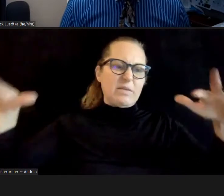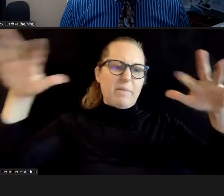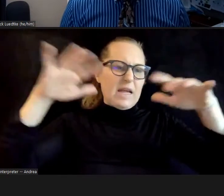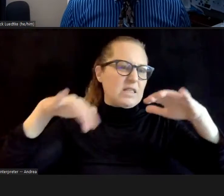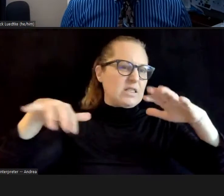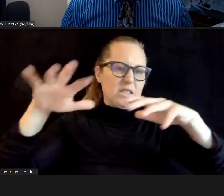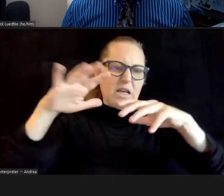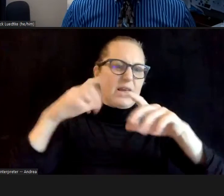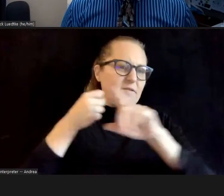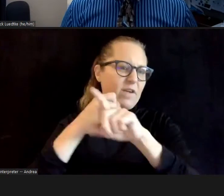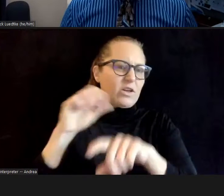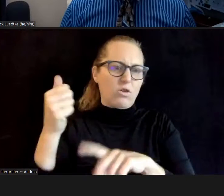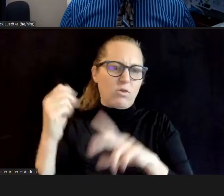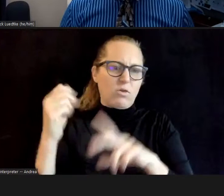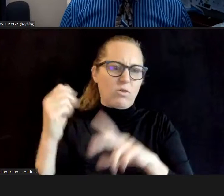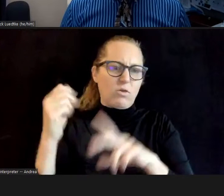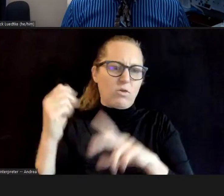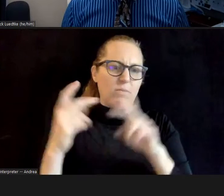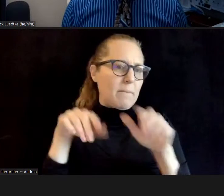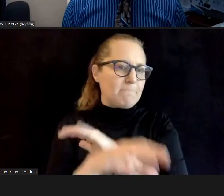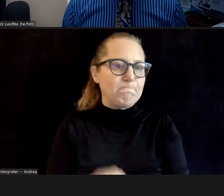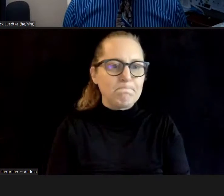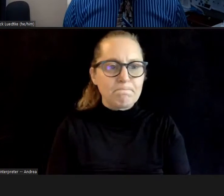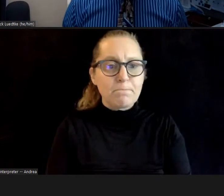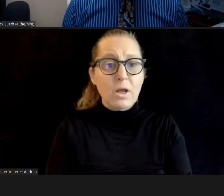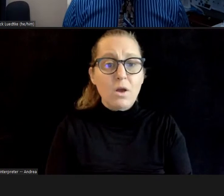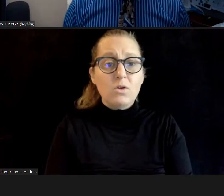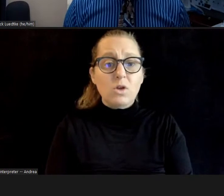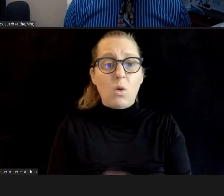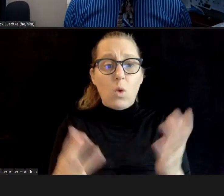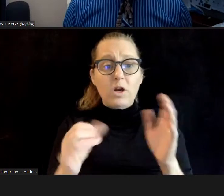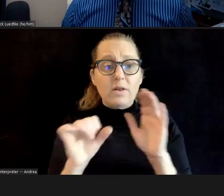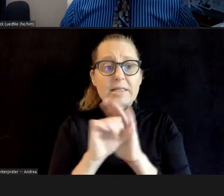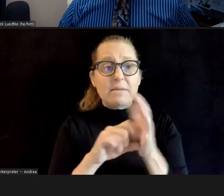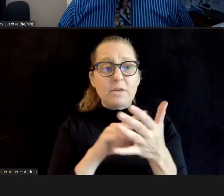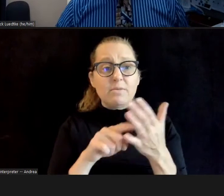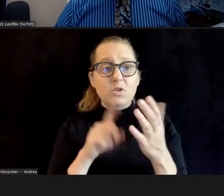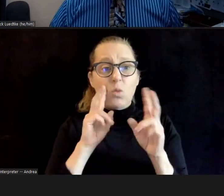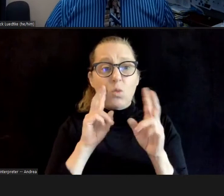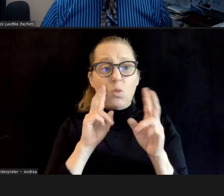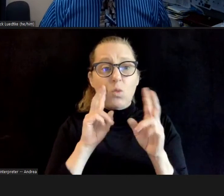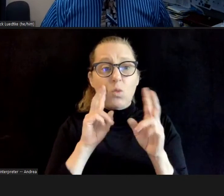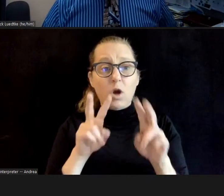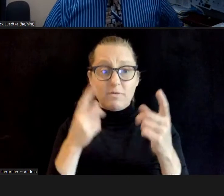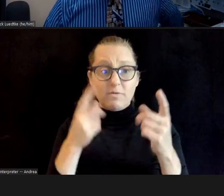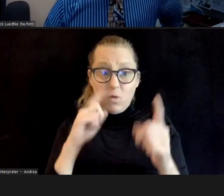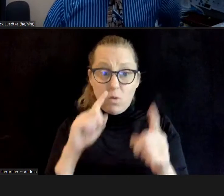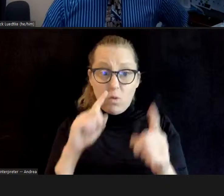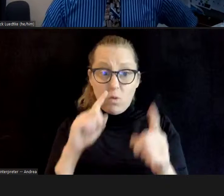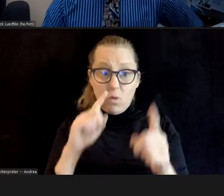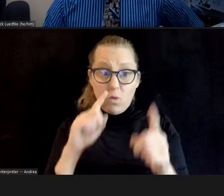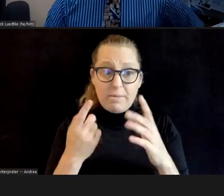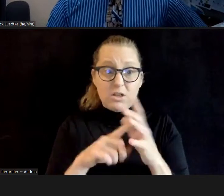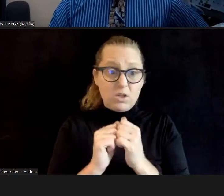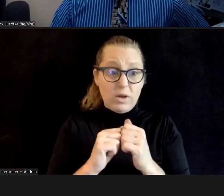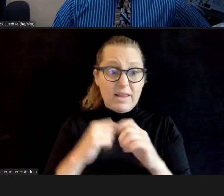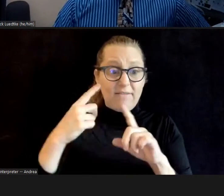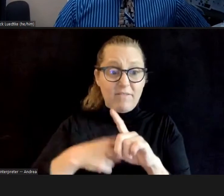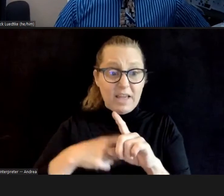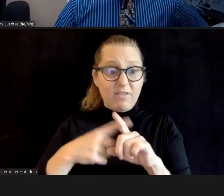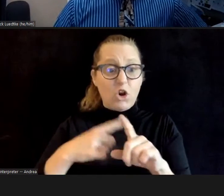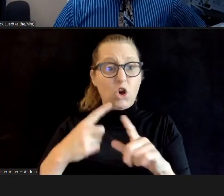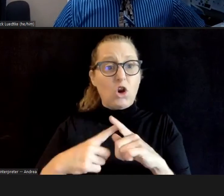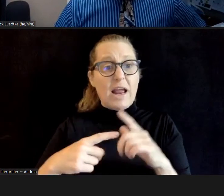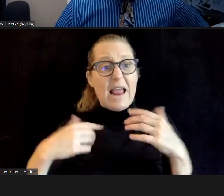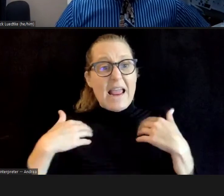people who come into that space. So what are the symptoms to watch for? Monkeypox may start with a fever, achiness, or a sore